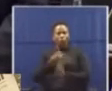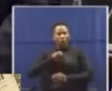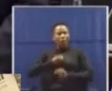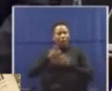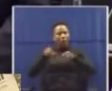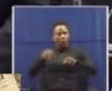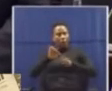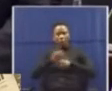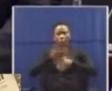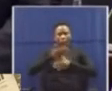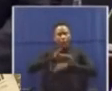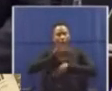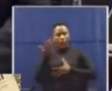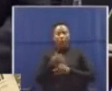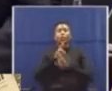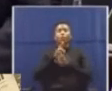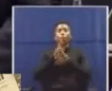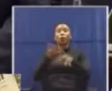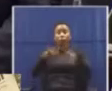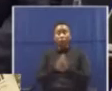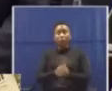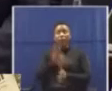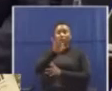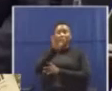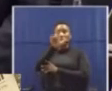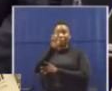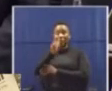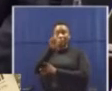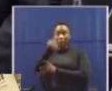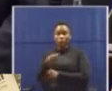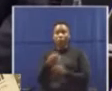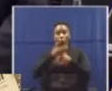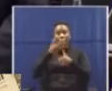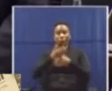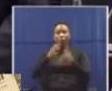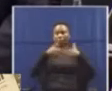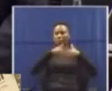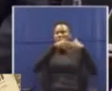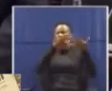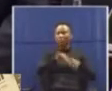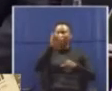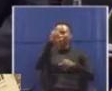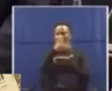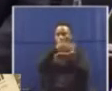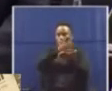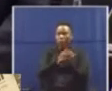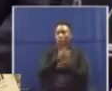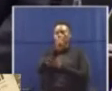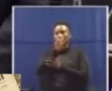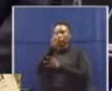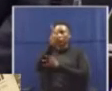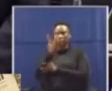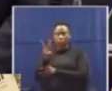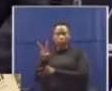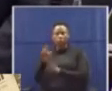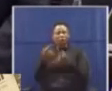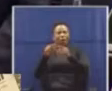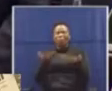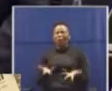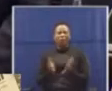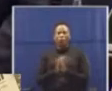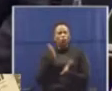is reported that 370,000 jobs were created in the first quarter of 2022, but we are not told how